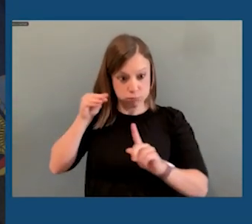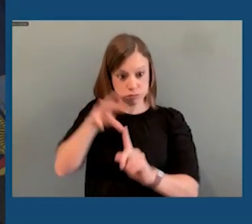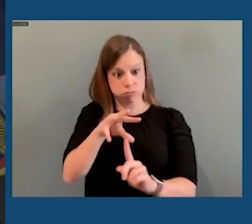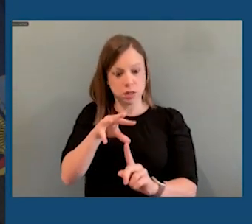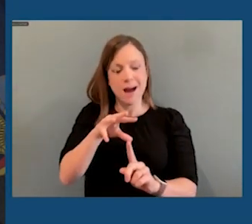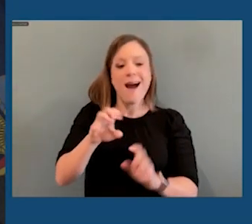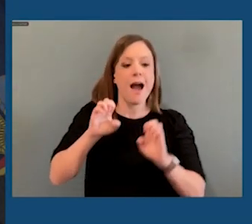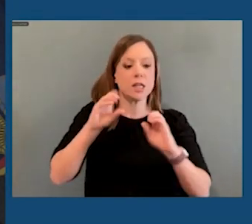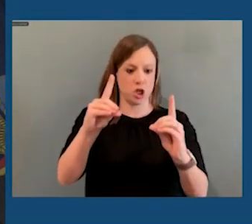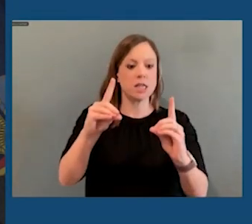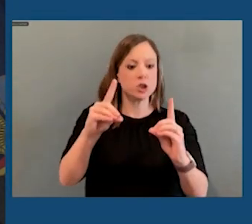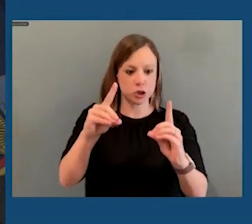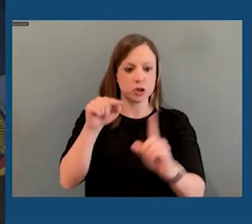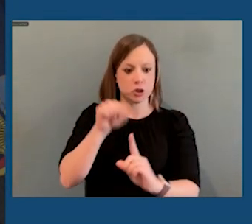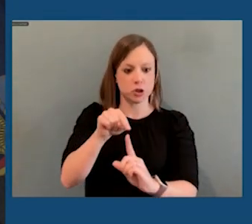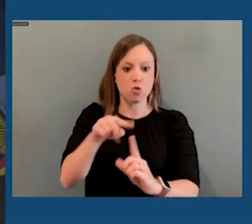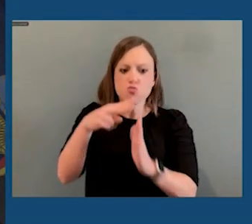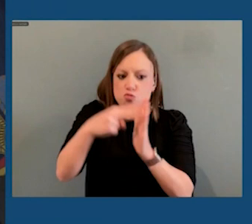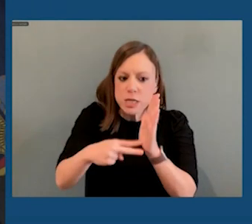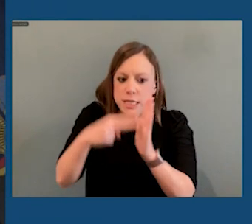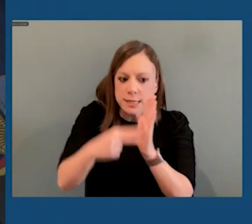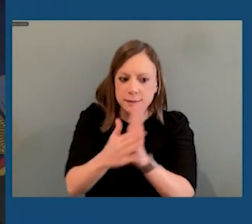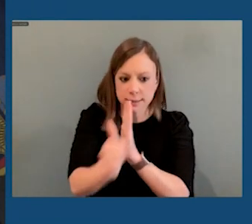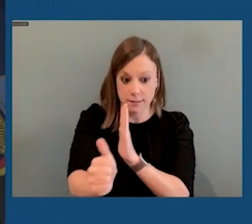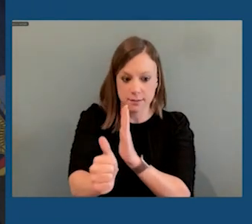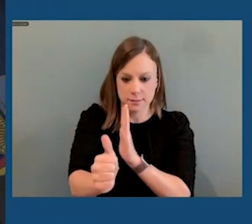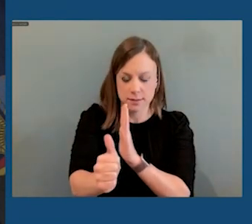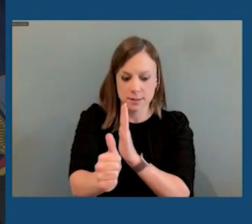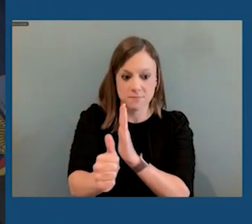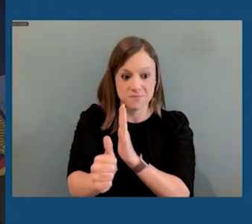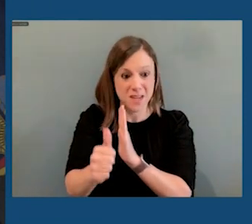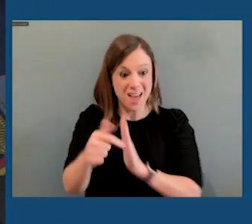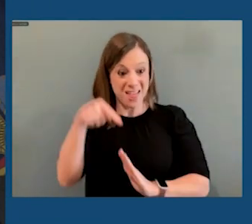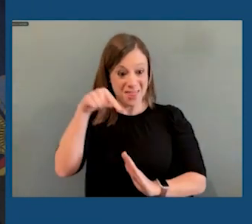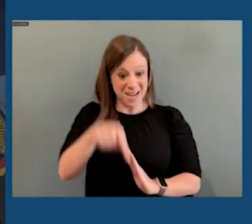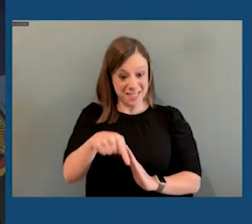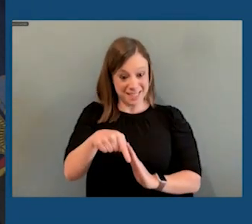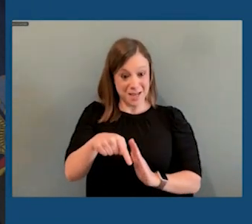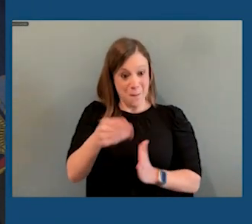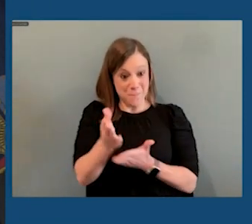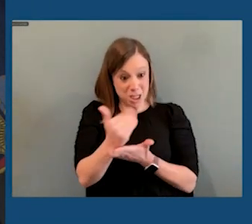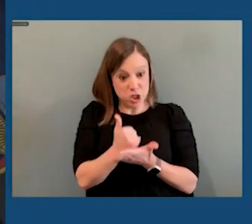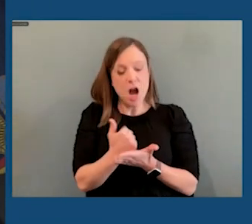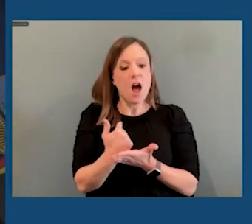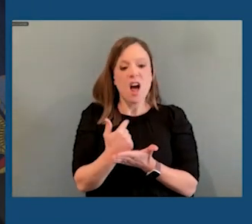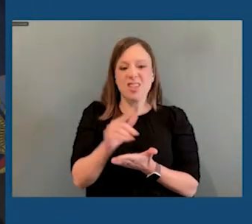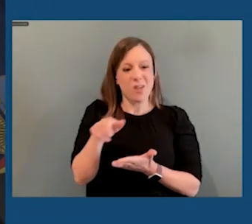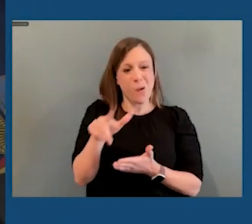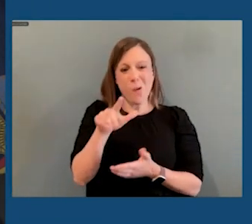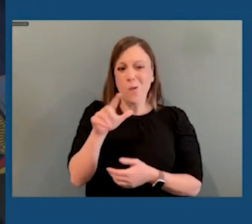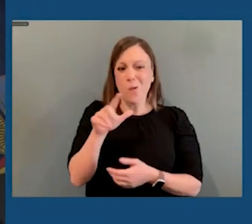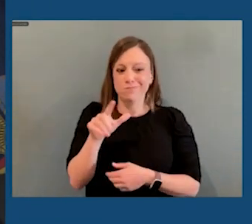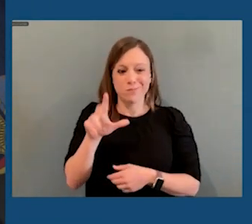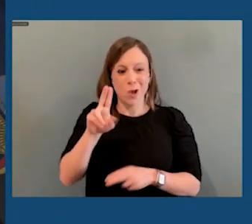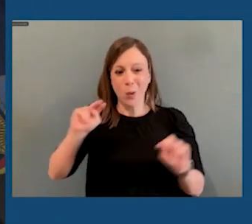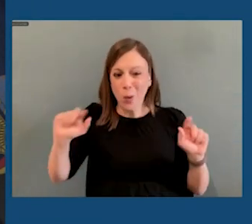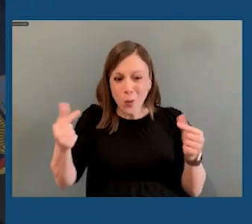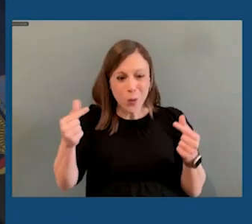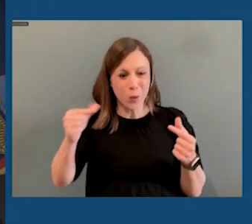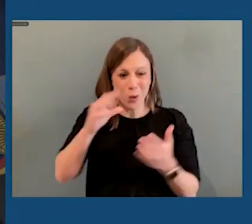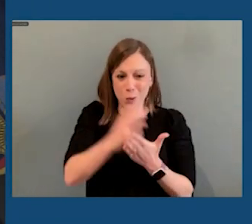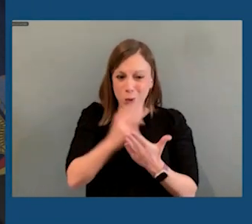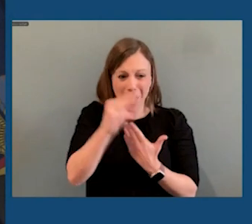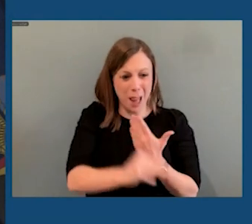budget, we're throwing out debunked curriculums and getting back to basics, using phonics and reading comprehension